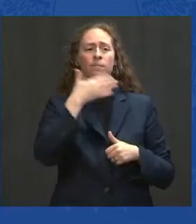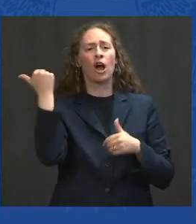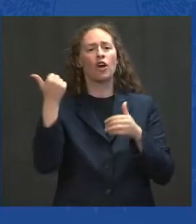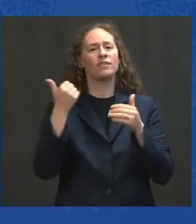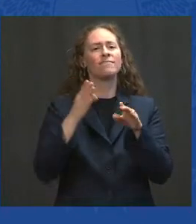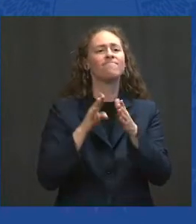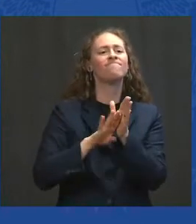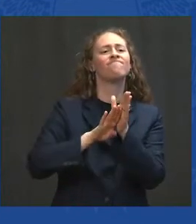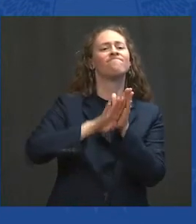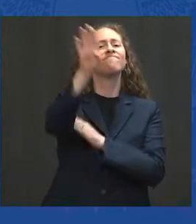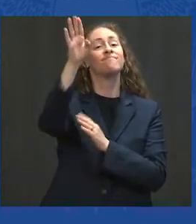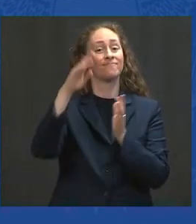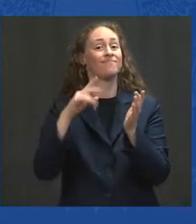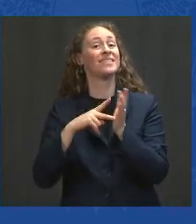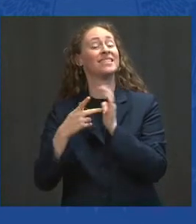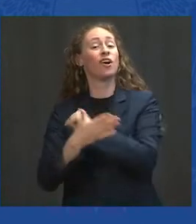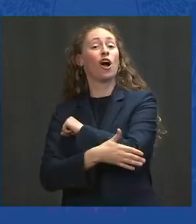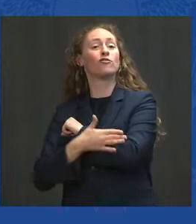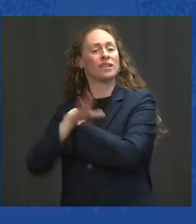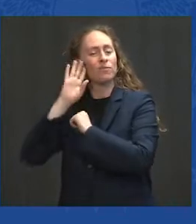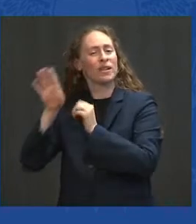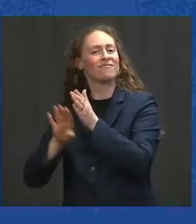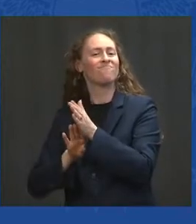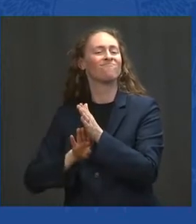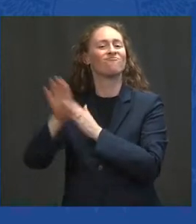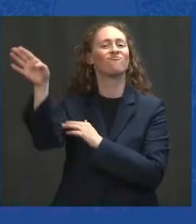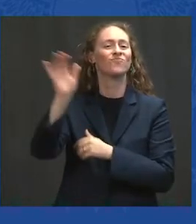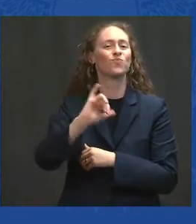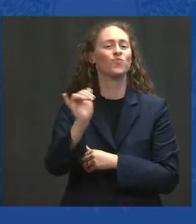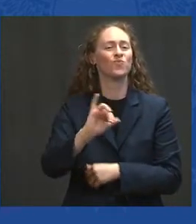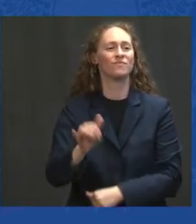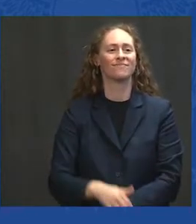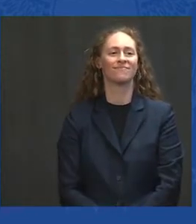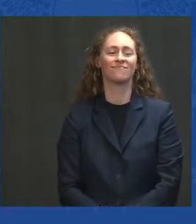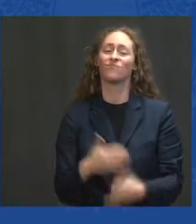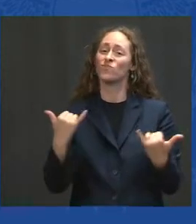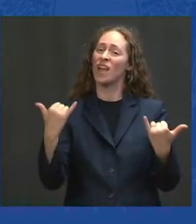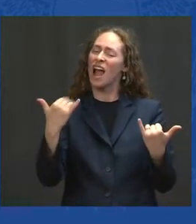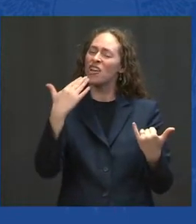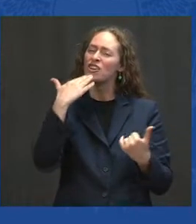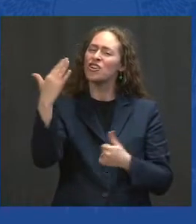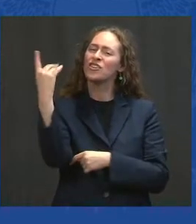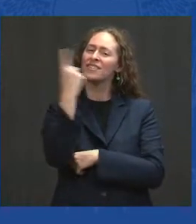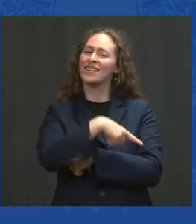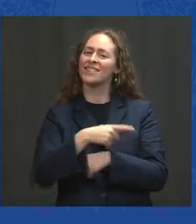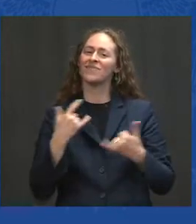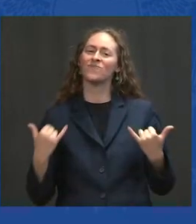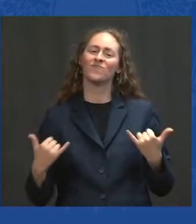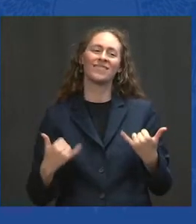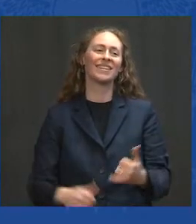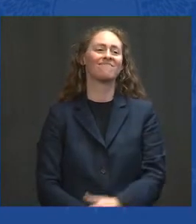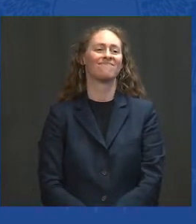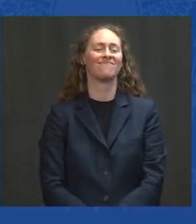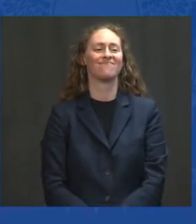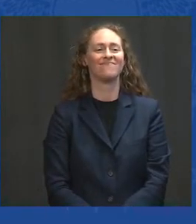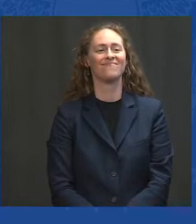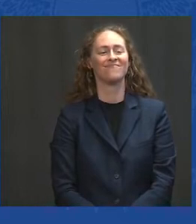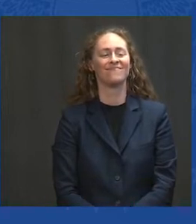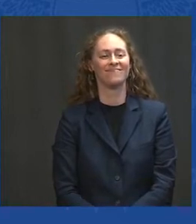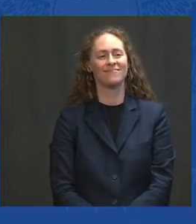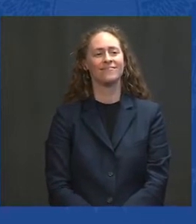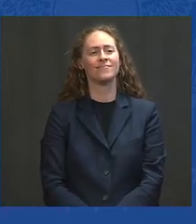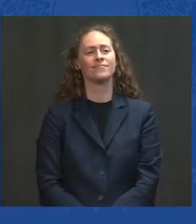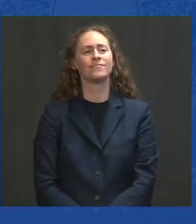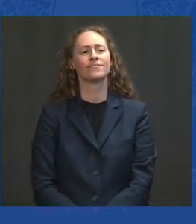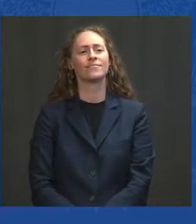off for it as well. This is a really good day, and parents are going to be able to tell your kids when they're